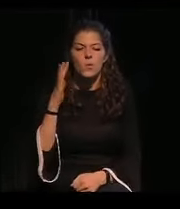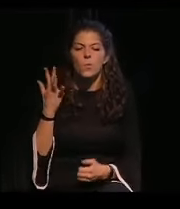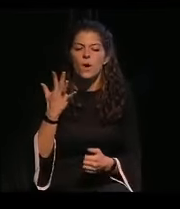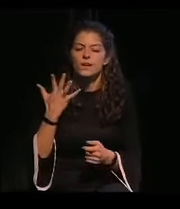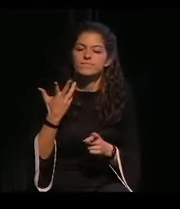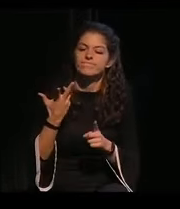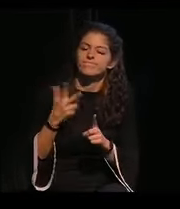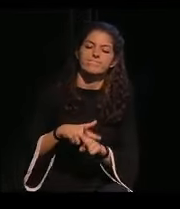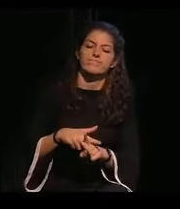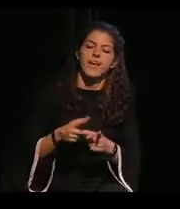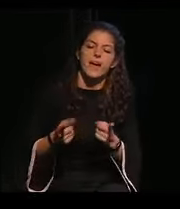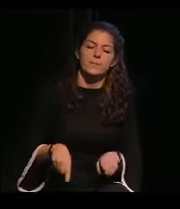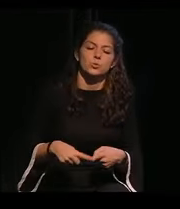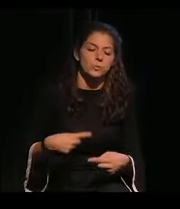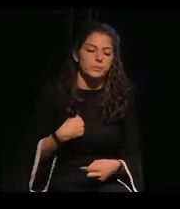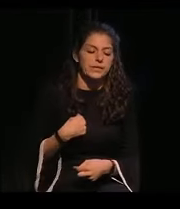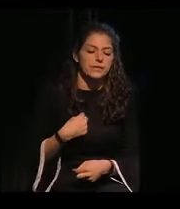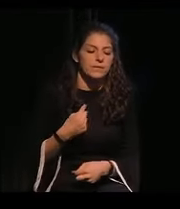on me.